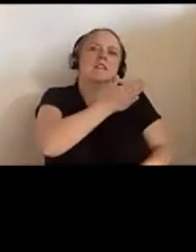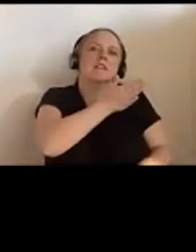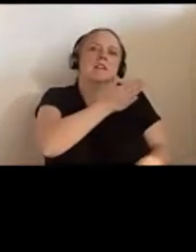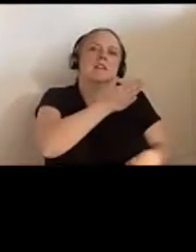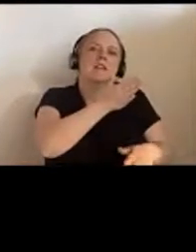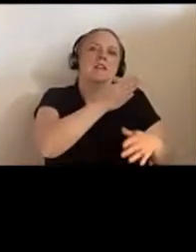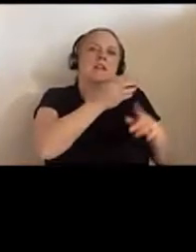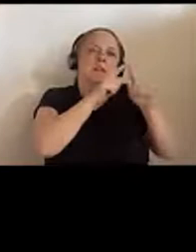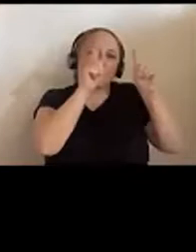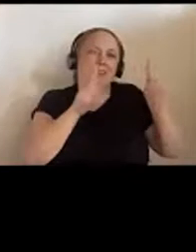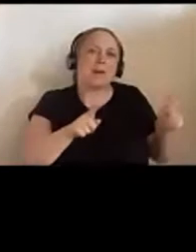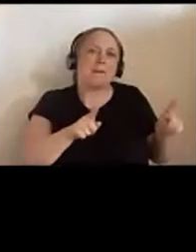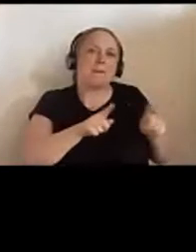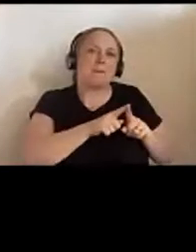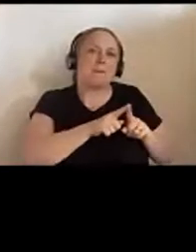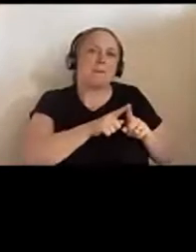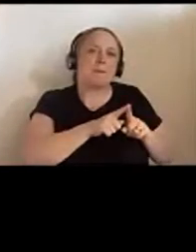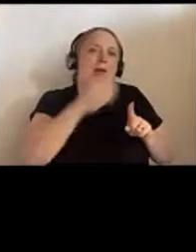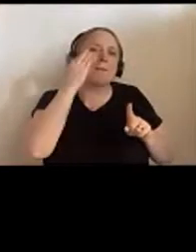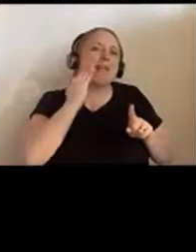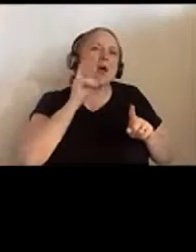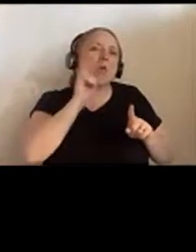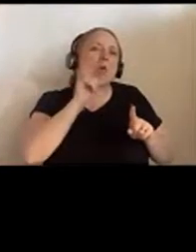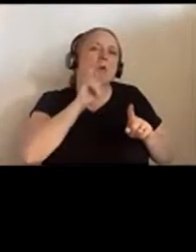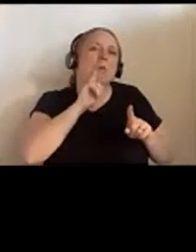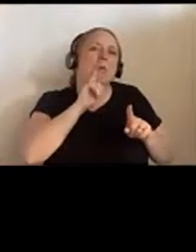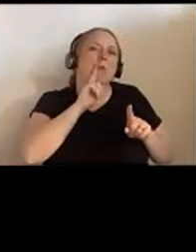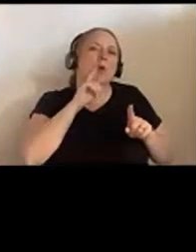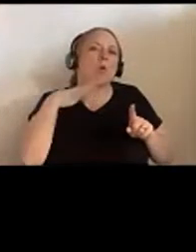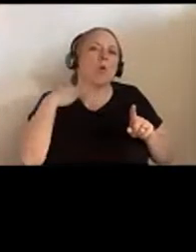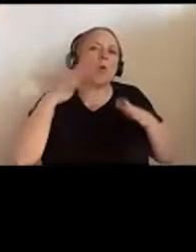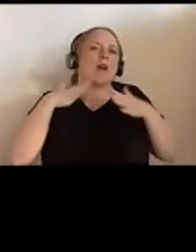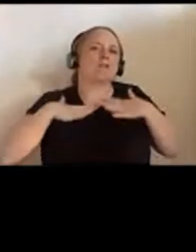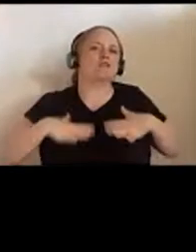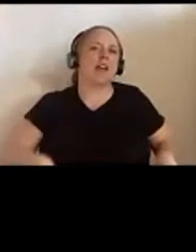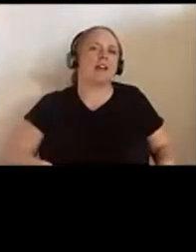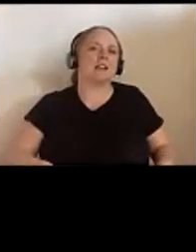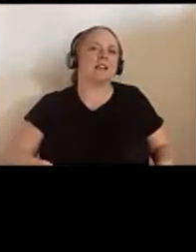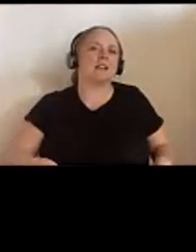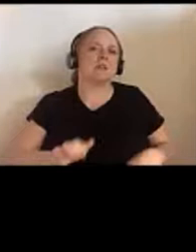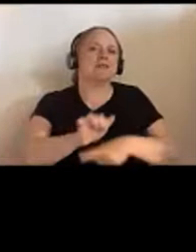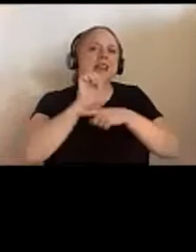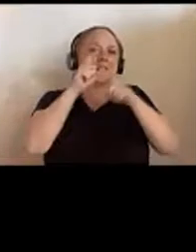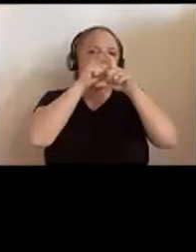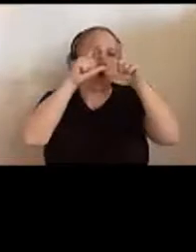image of a black woman in a white dress with protective goggles